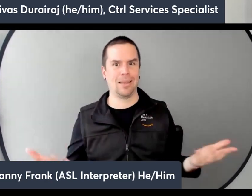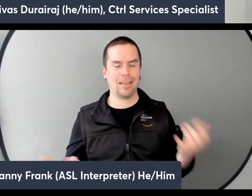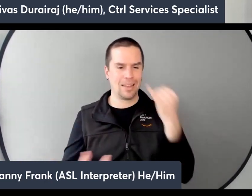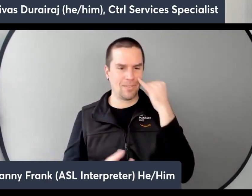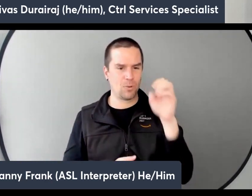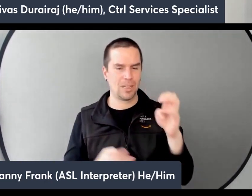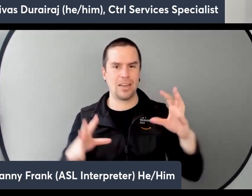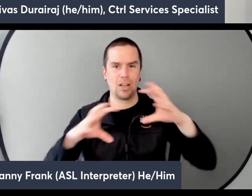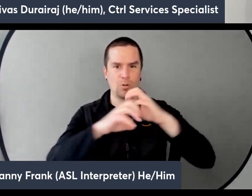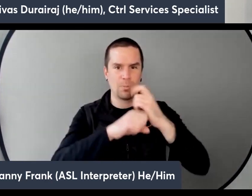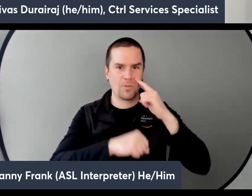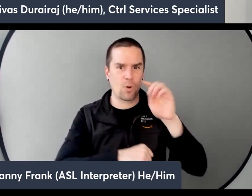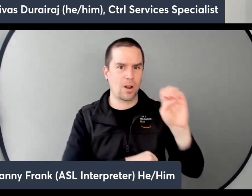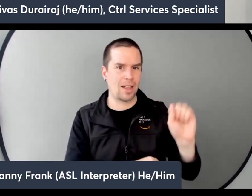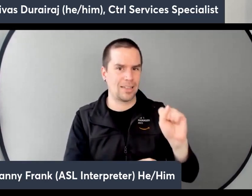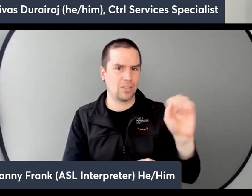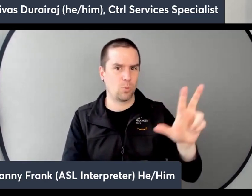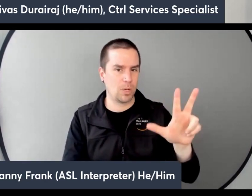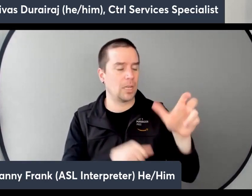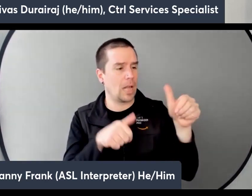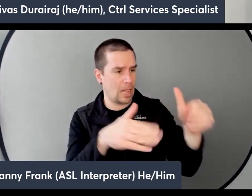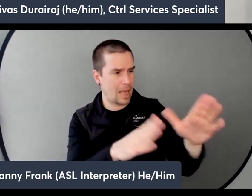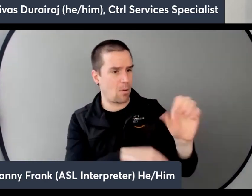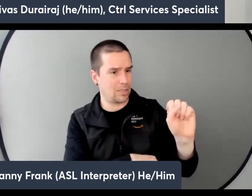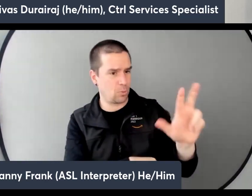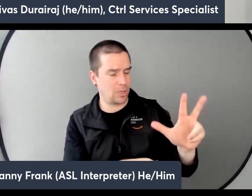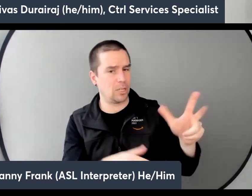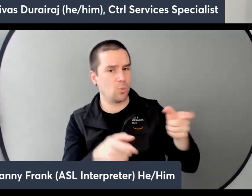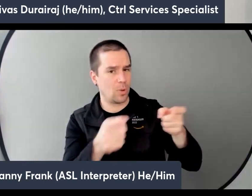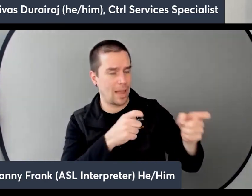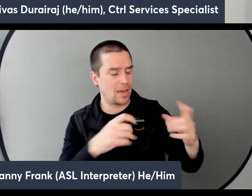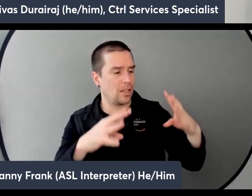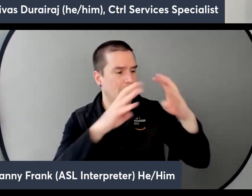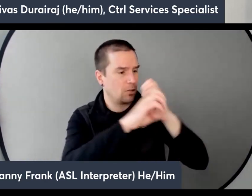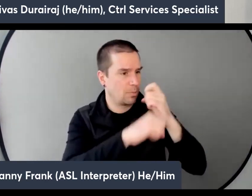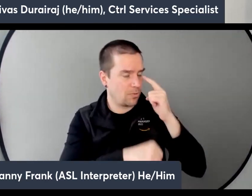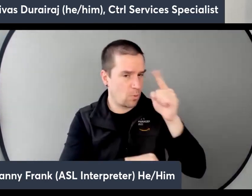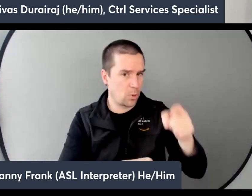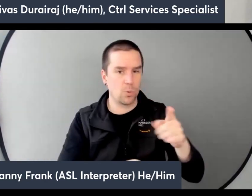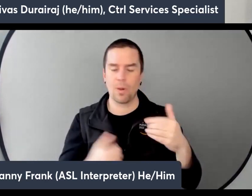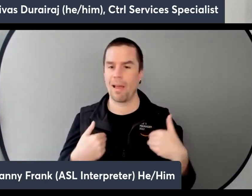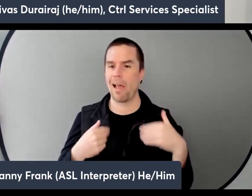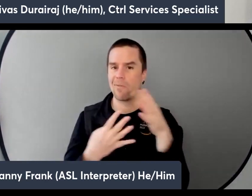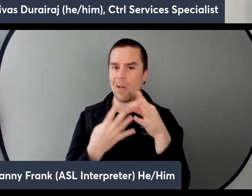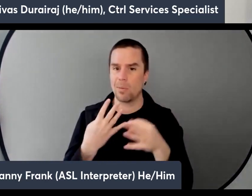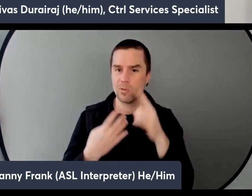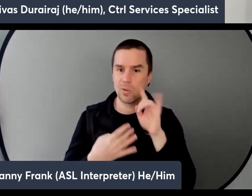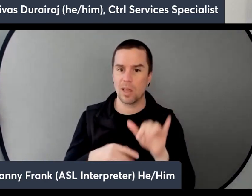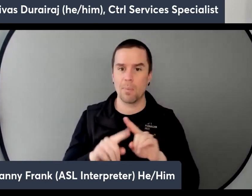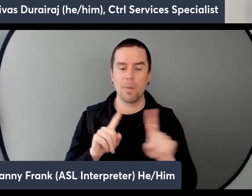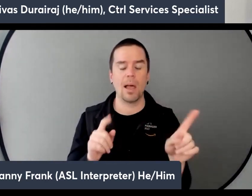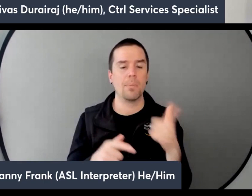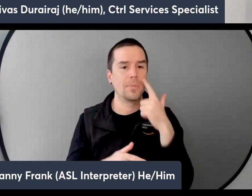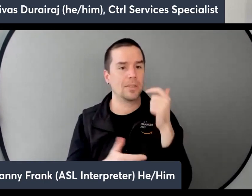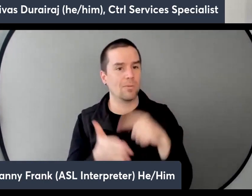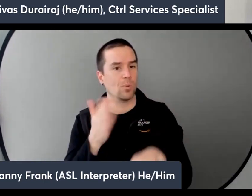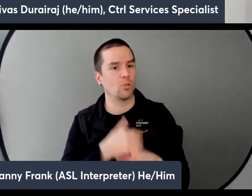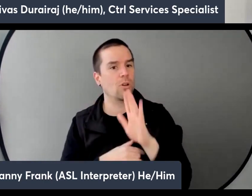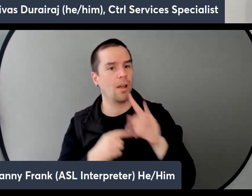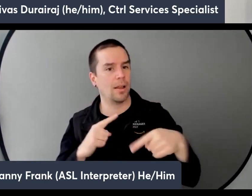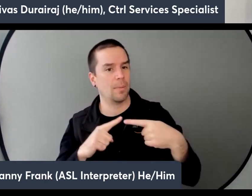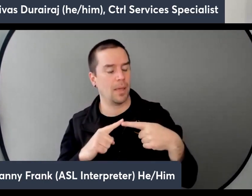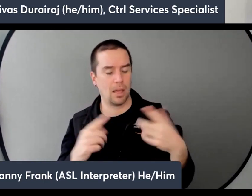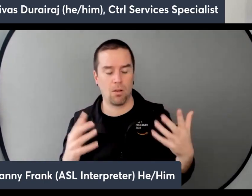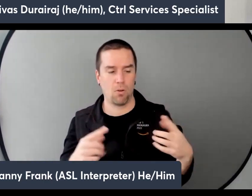can let S3 handle the encryption for you. There are options for that, but because of exactly what you're talking about, some